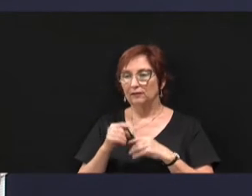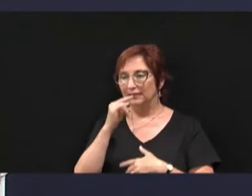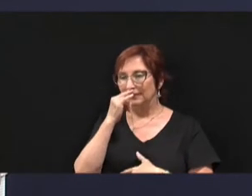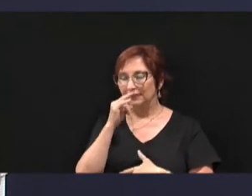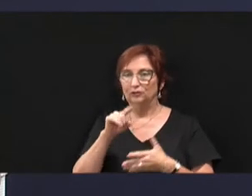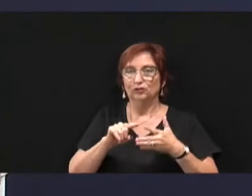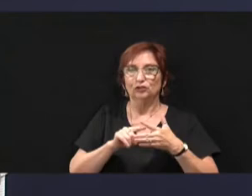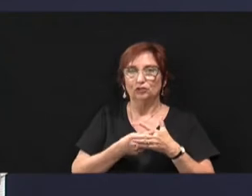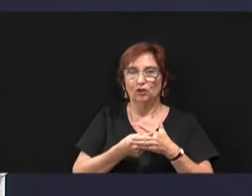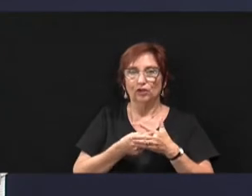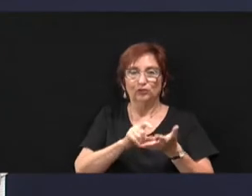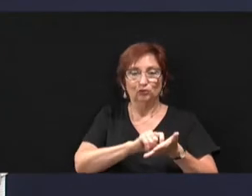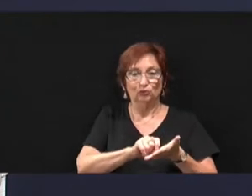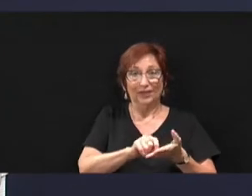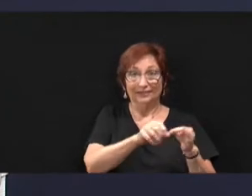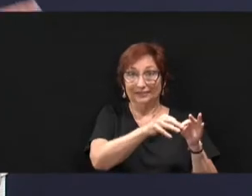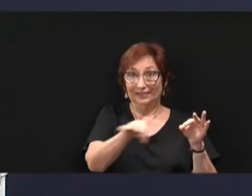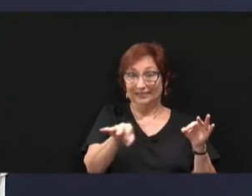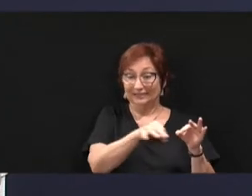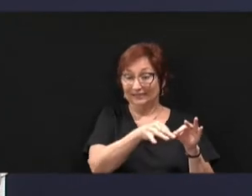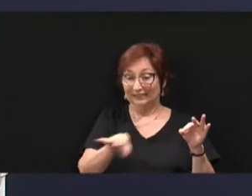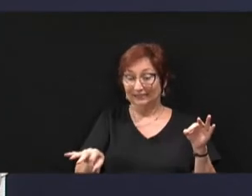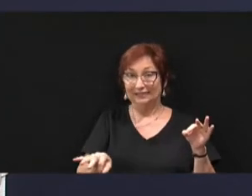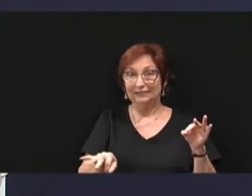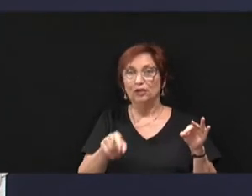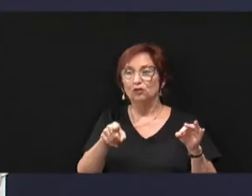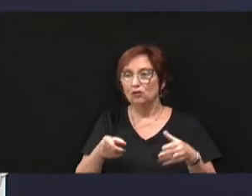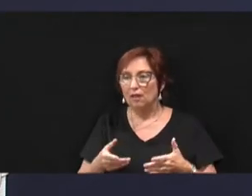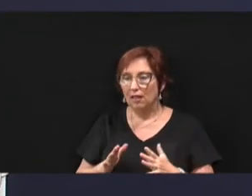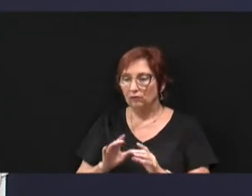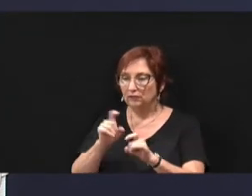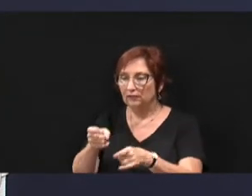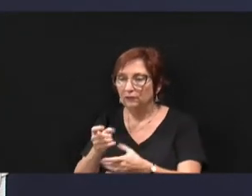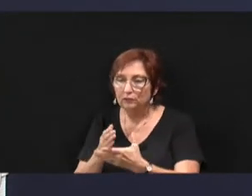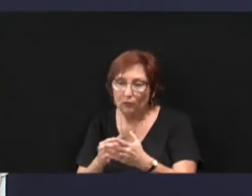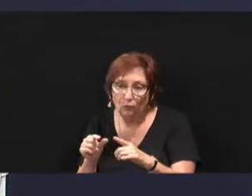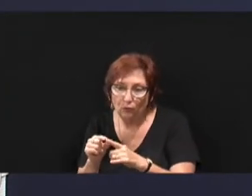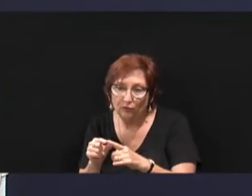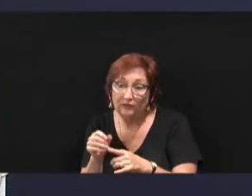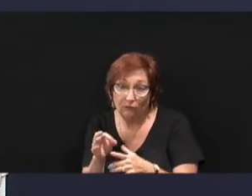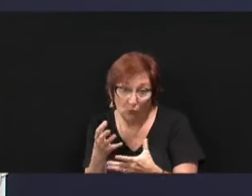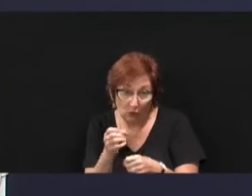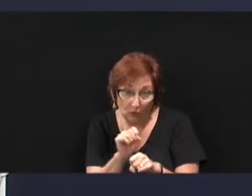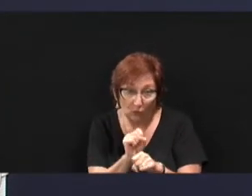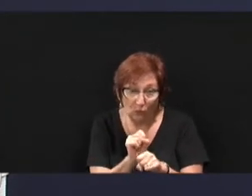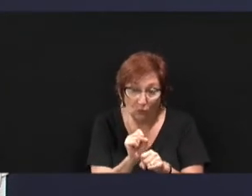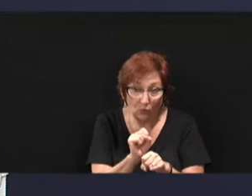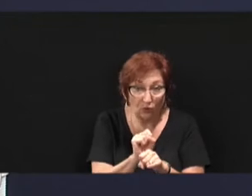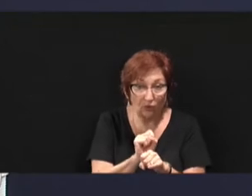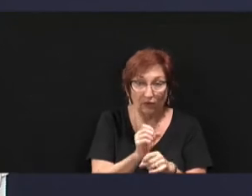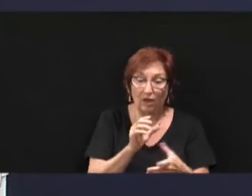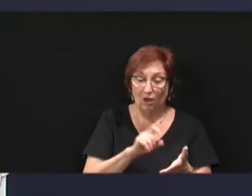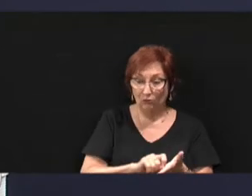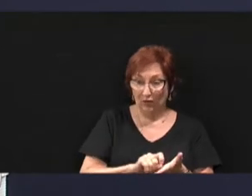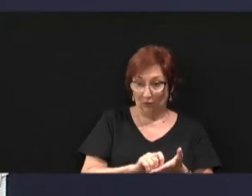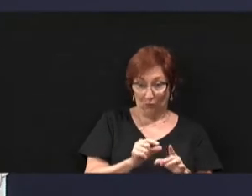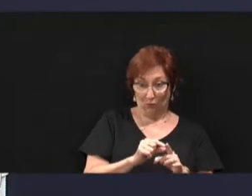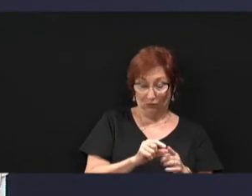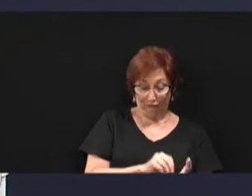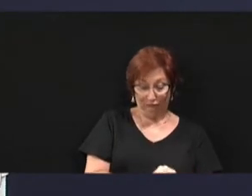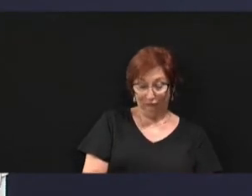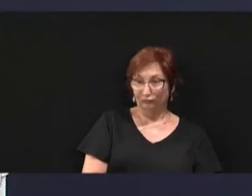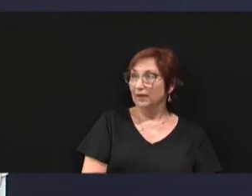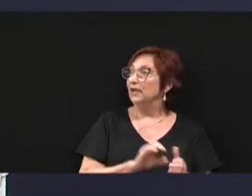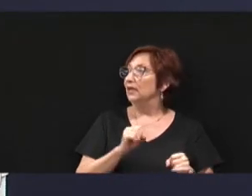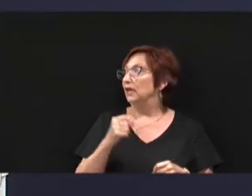are starting to write sentences and you are allowed to give them some words and say, if you want a word, I'll write it down. And somebody goes, can you